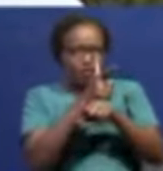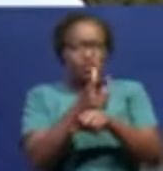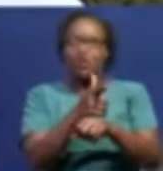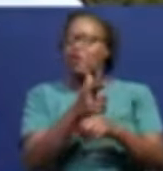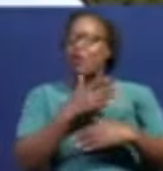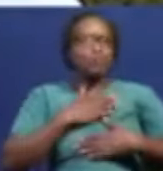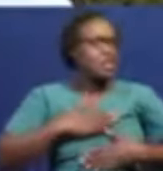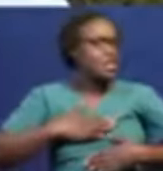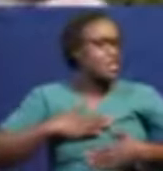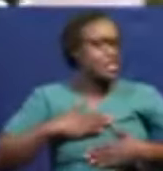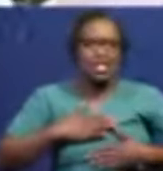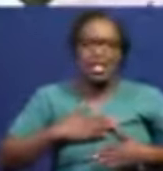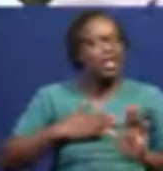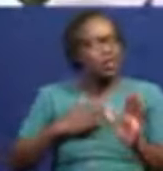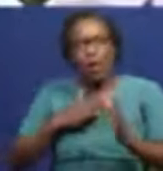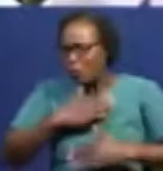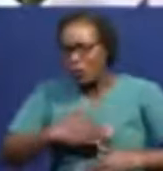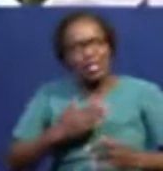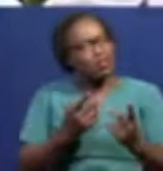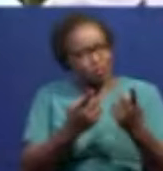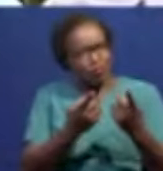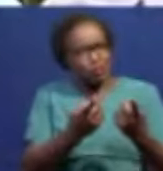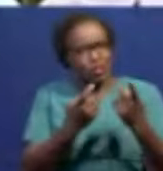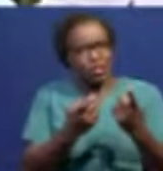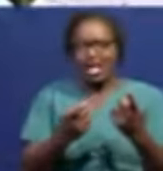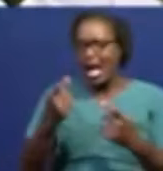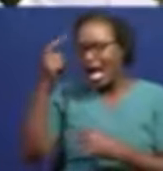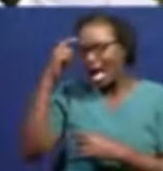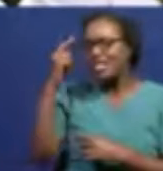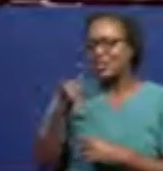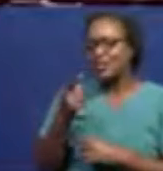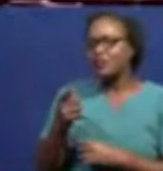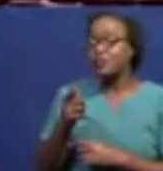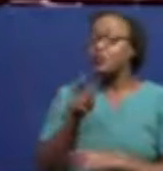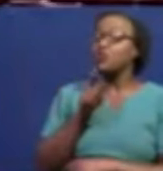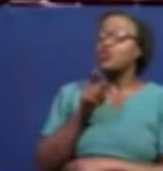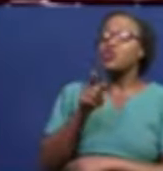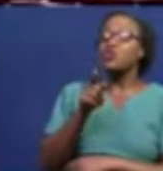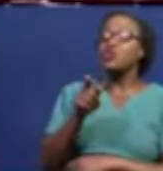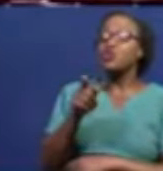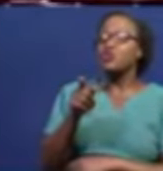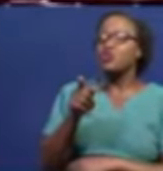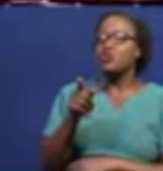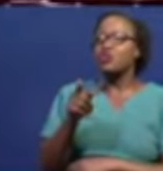if, you see, Linus... Let's watch that, Your Excellency. I think, Linus, yeah.